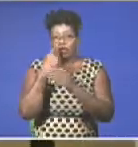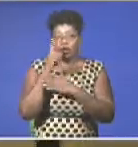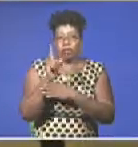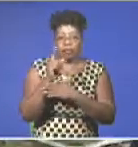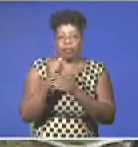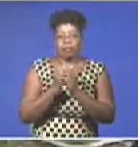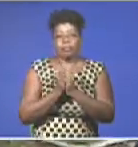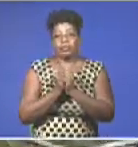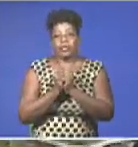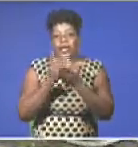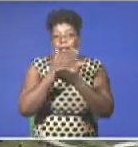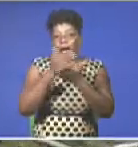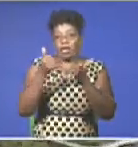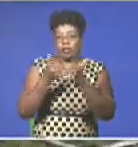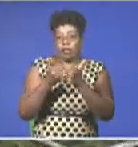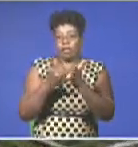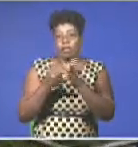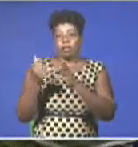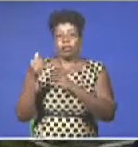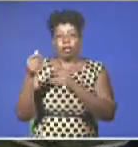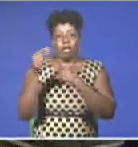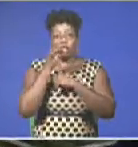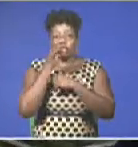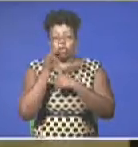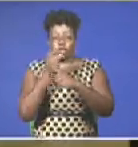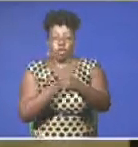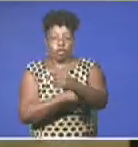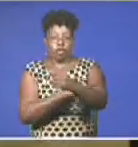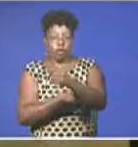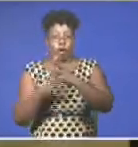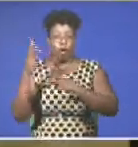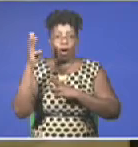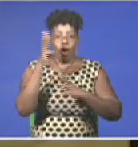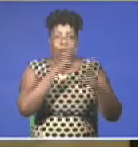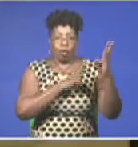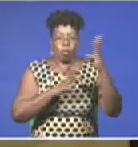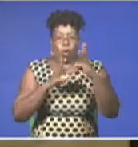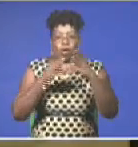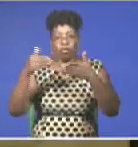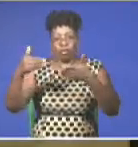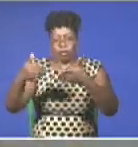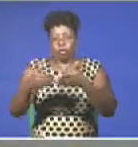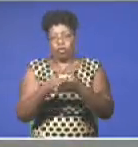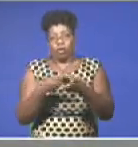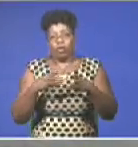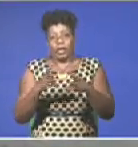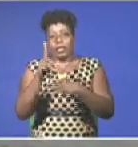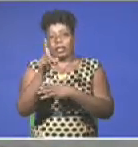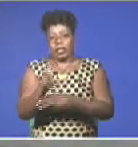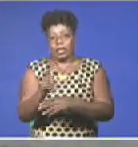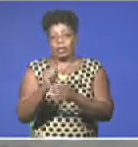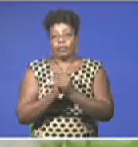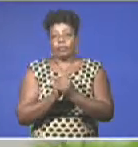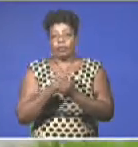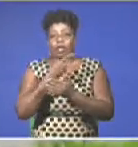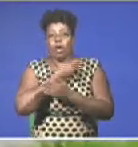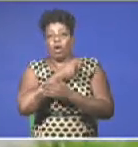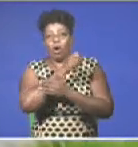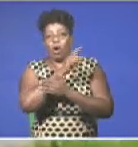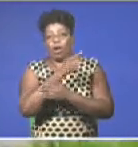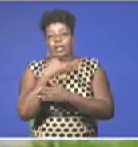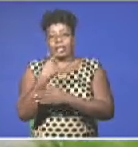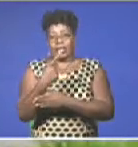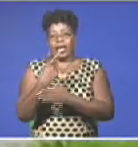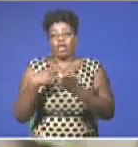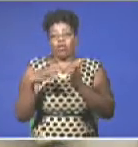And part of it is the drug war. So I'm saying a new approach is necessary. Hall says criminals feel they can get